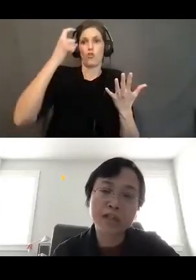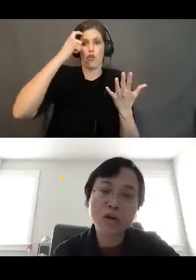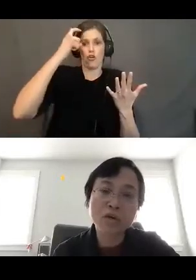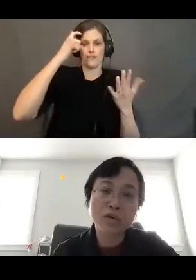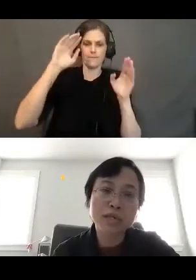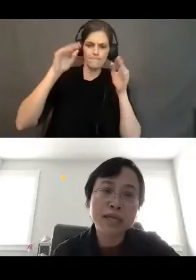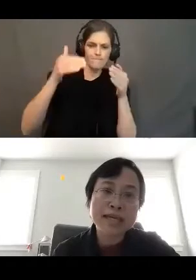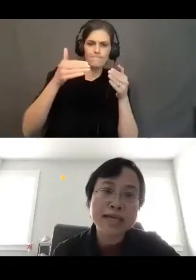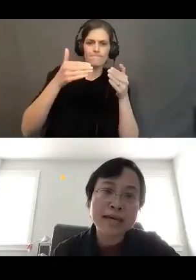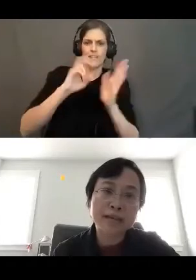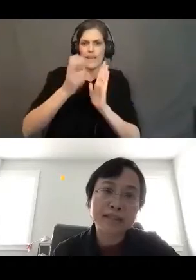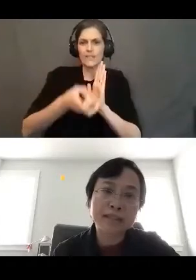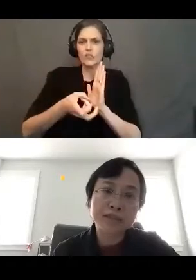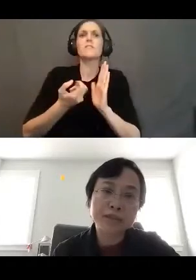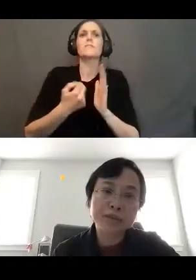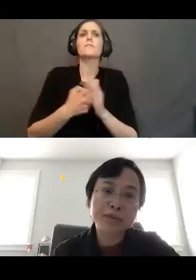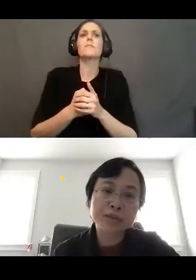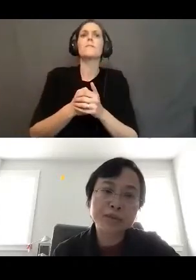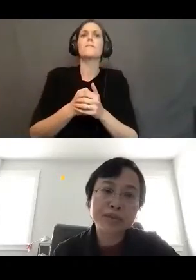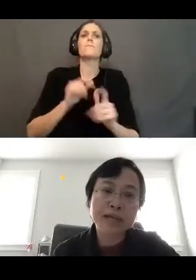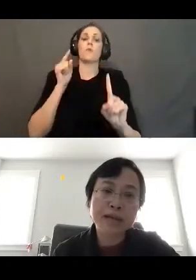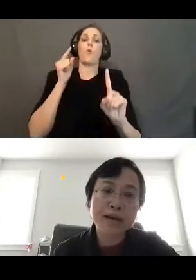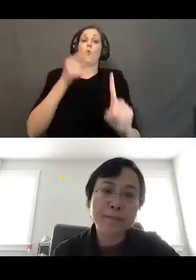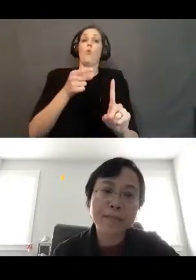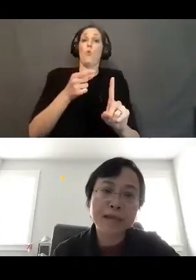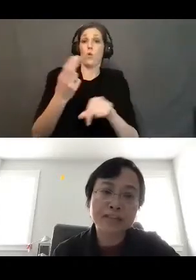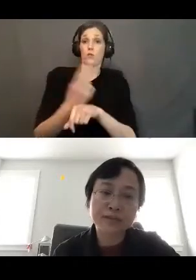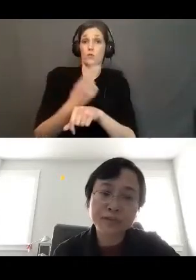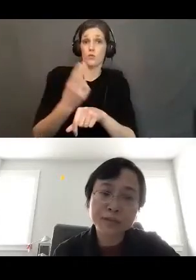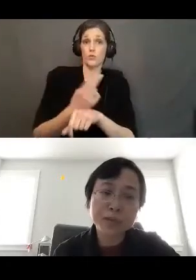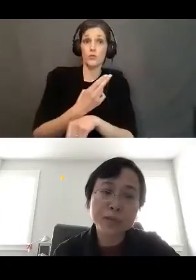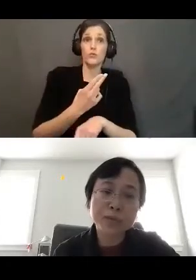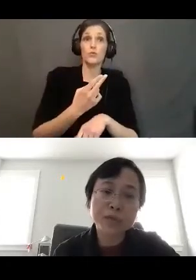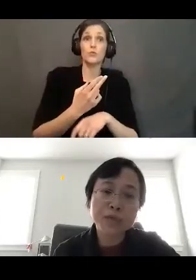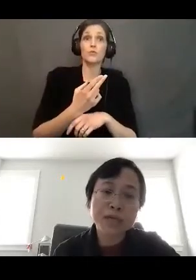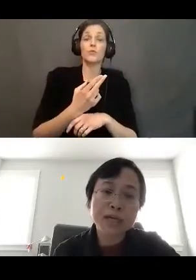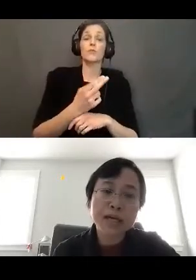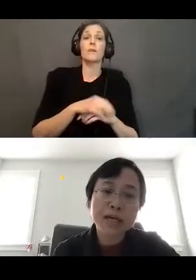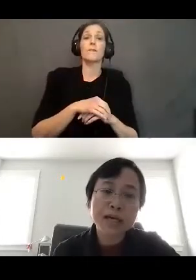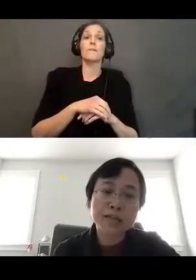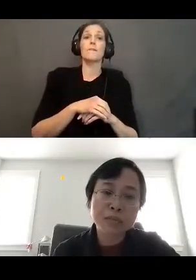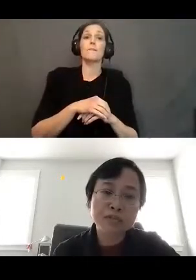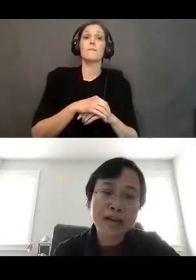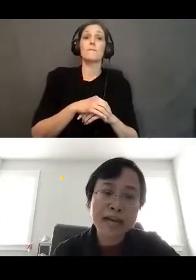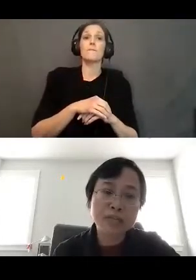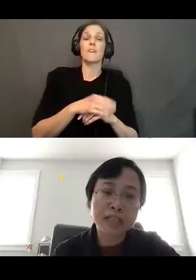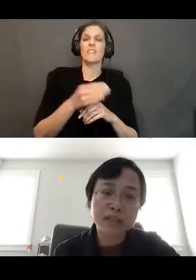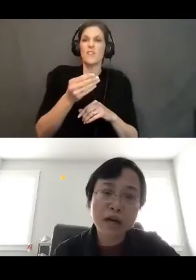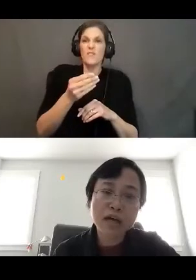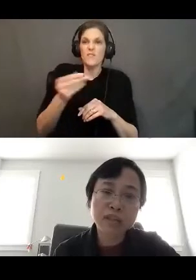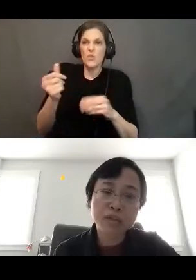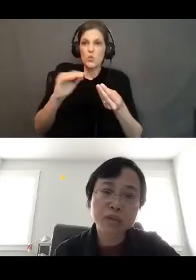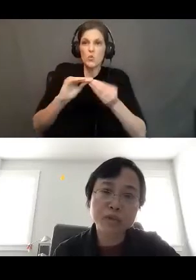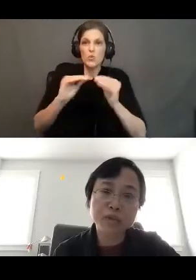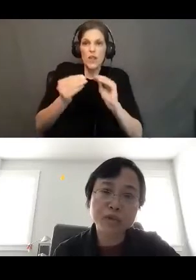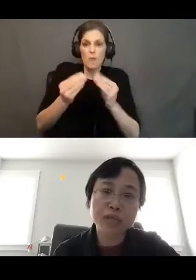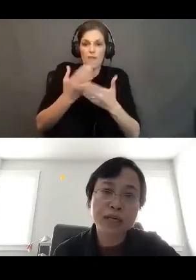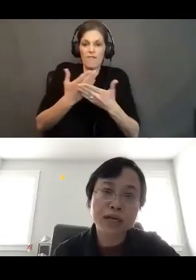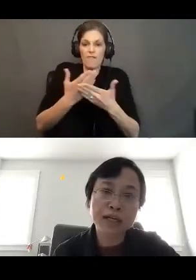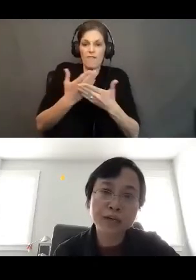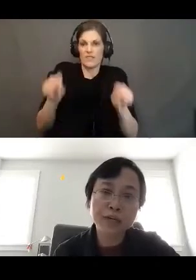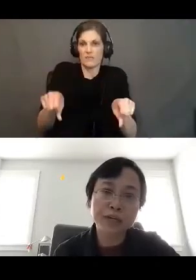our goal is to use as few number of items as possible